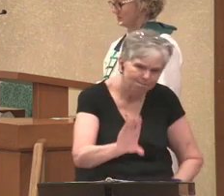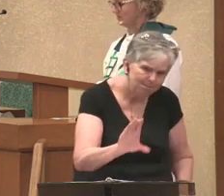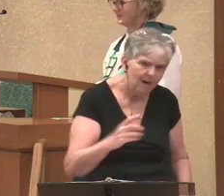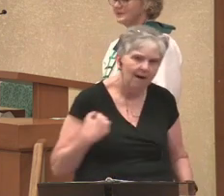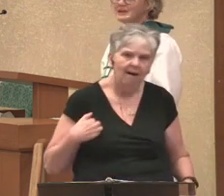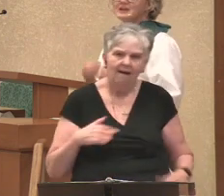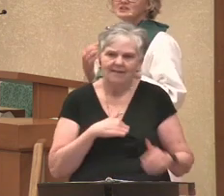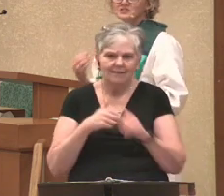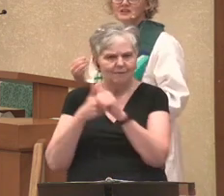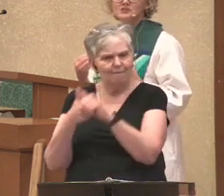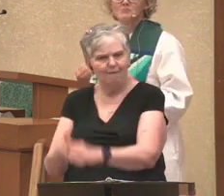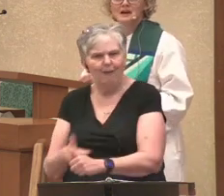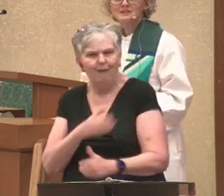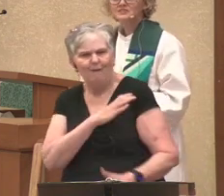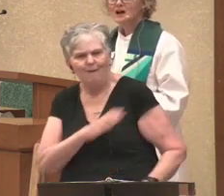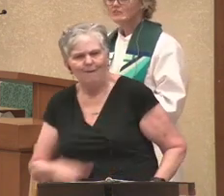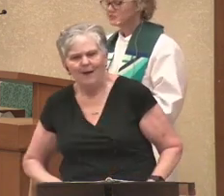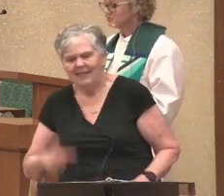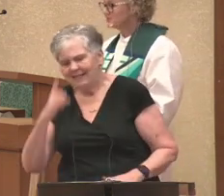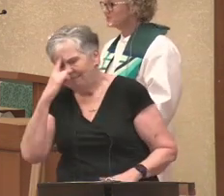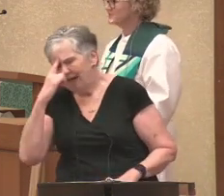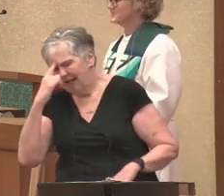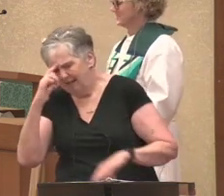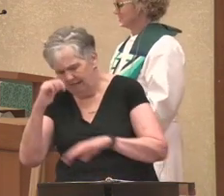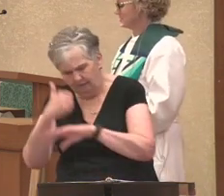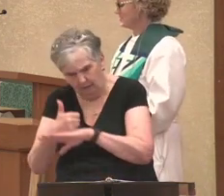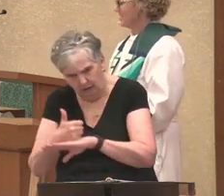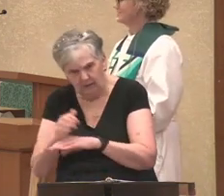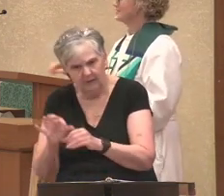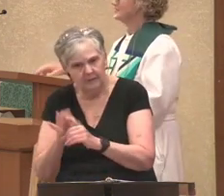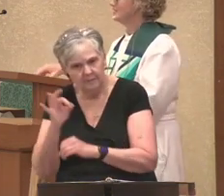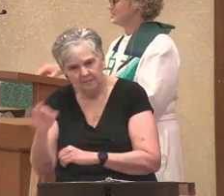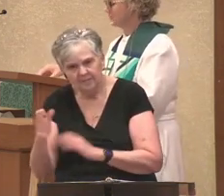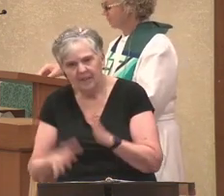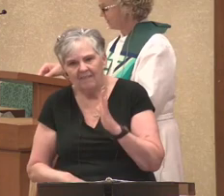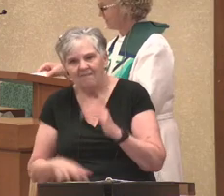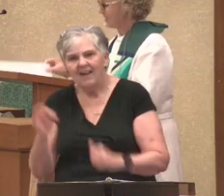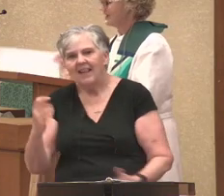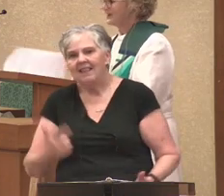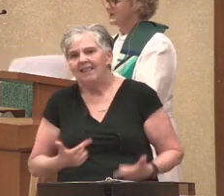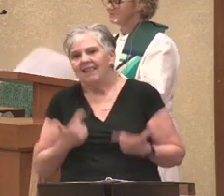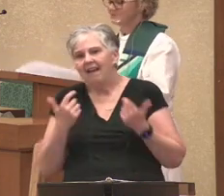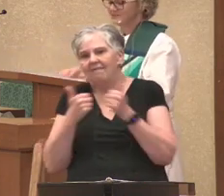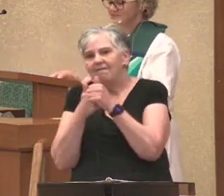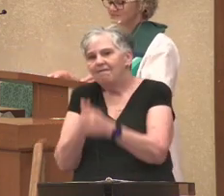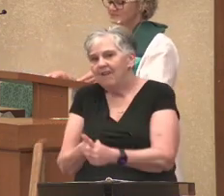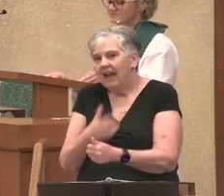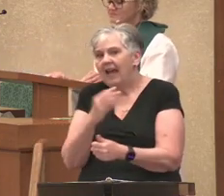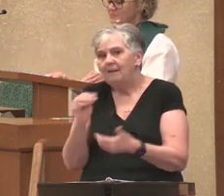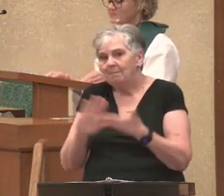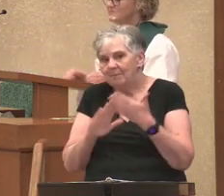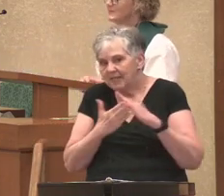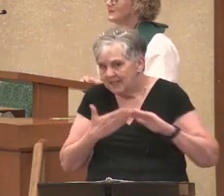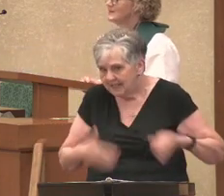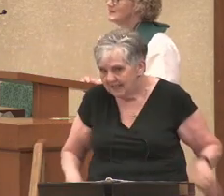Christ. Set your minds on the Spirit to find life and peace.